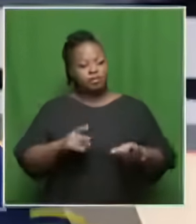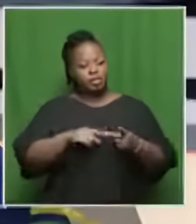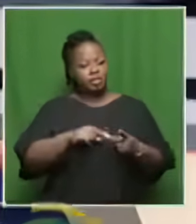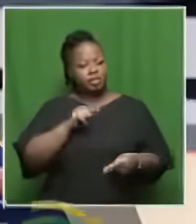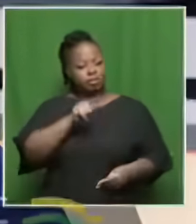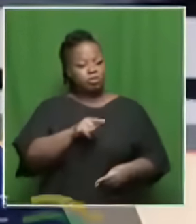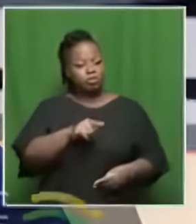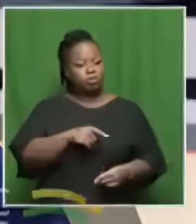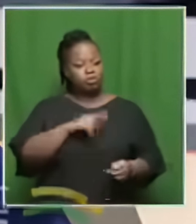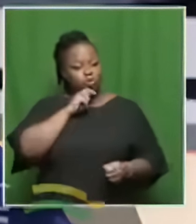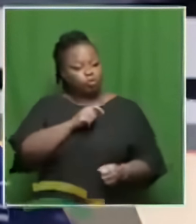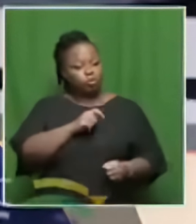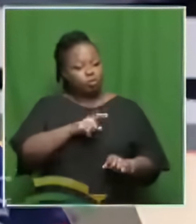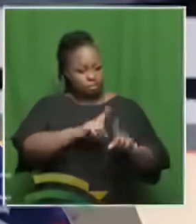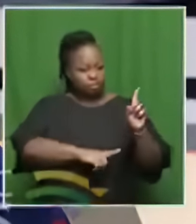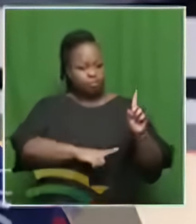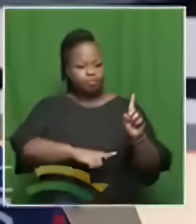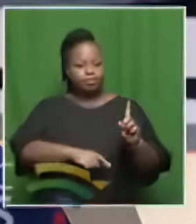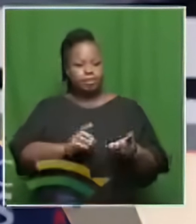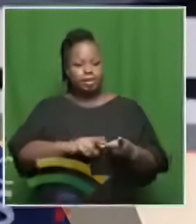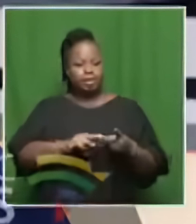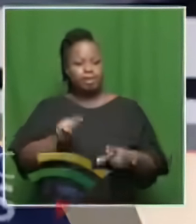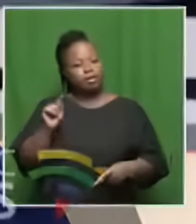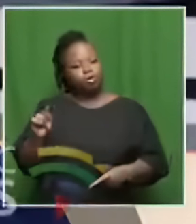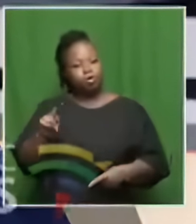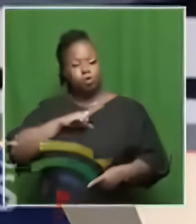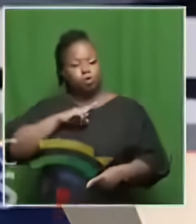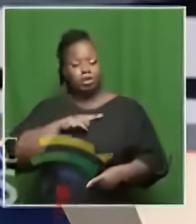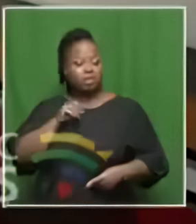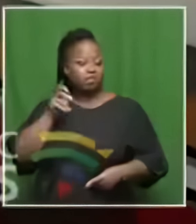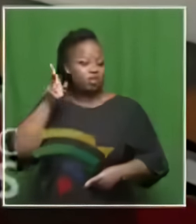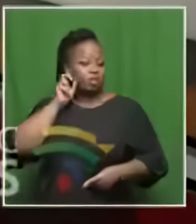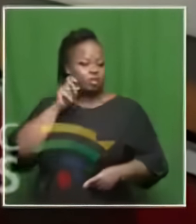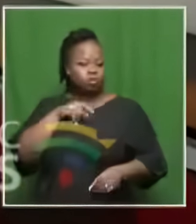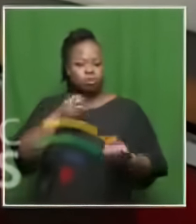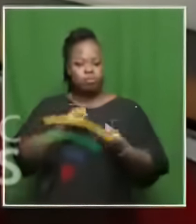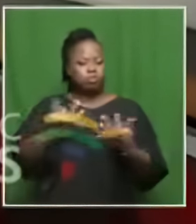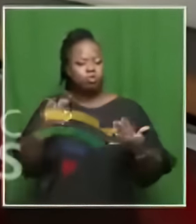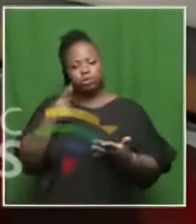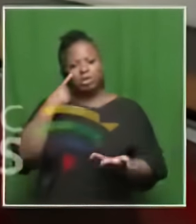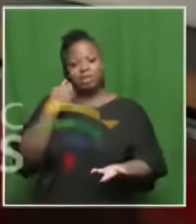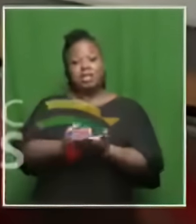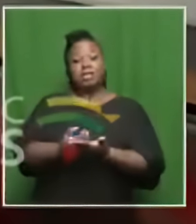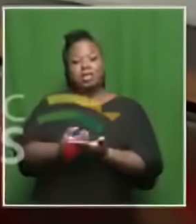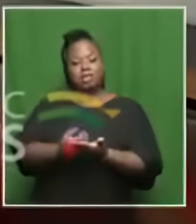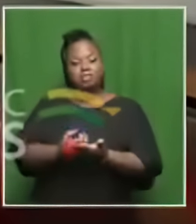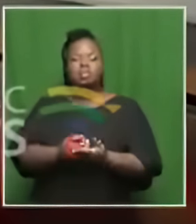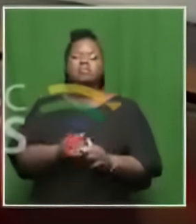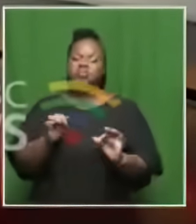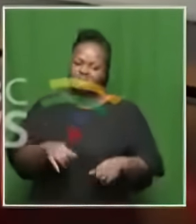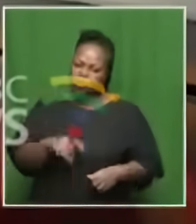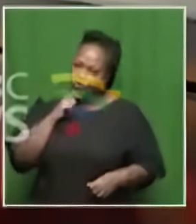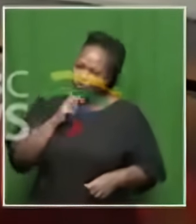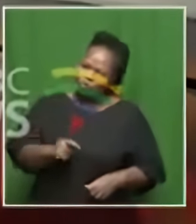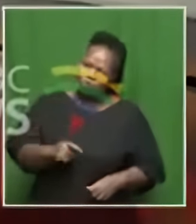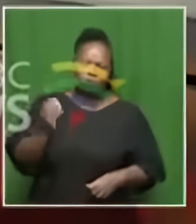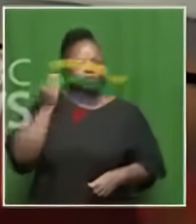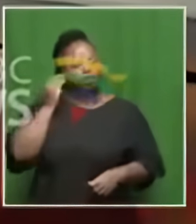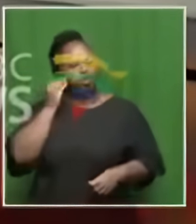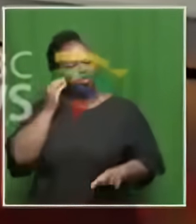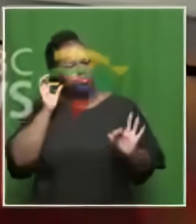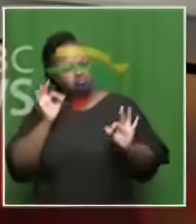effectively is failing, because if you listen to a lot of the testimony that we've heard, yes, we're hearing greater details. Yes, we